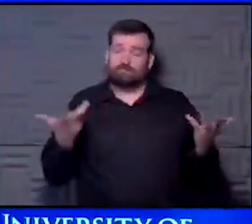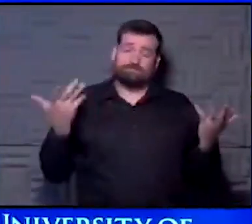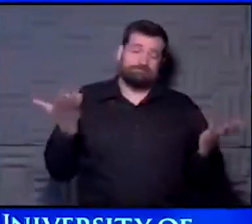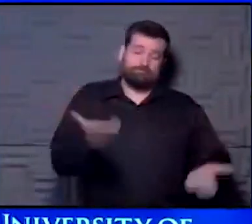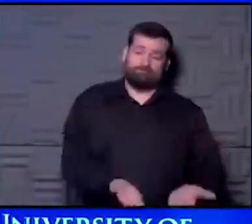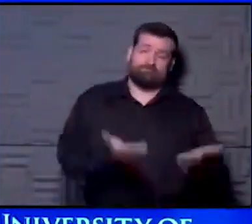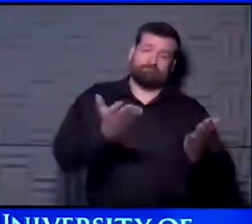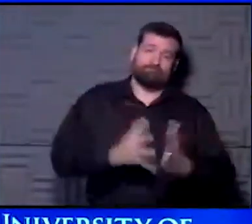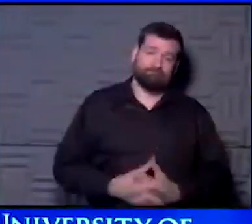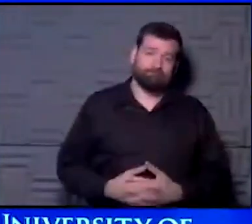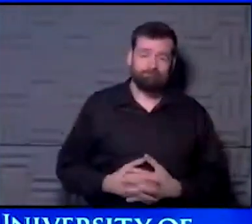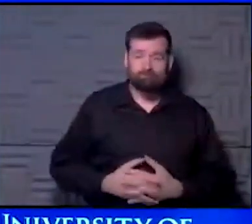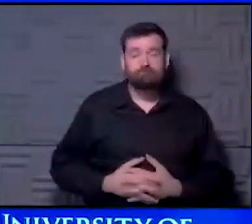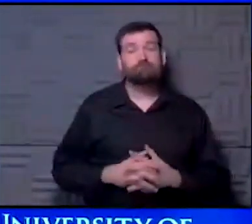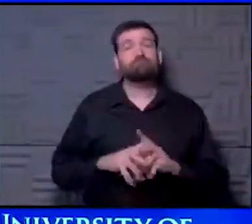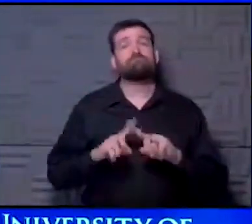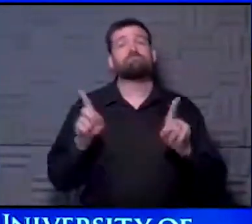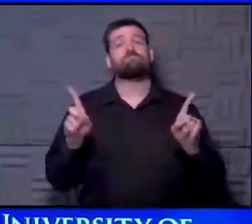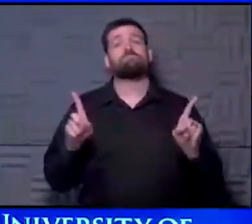so